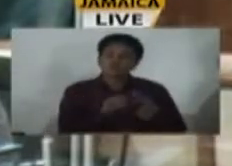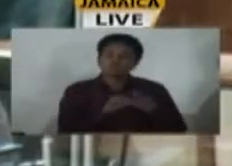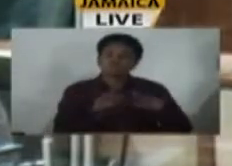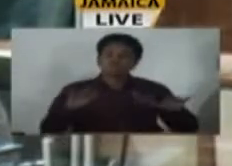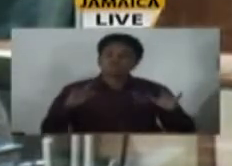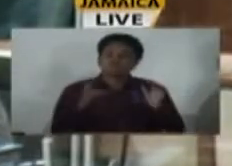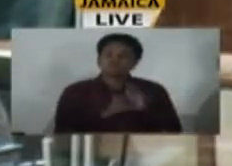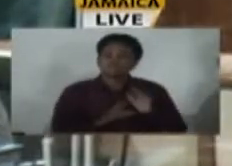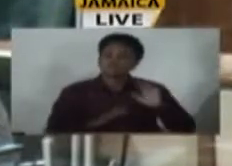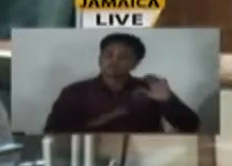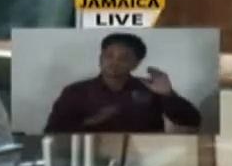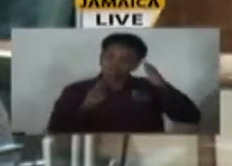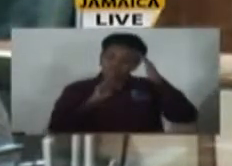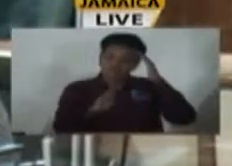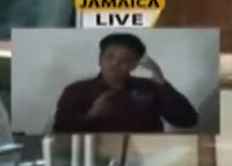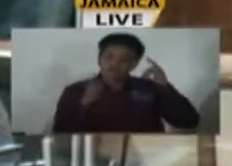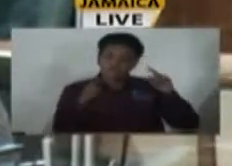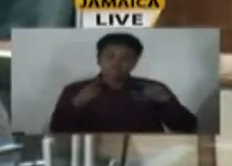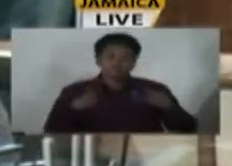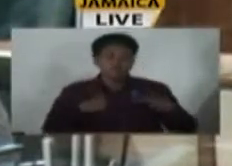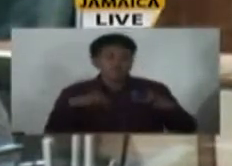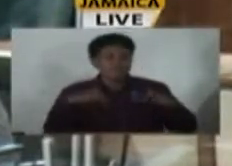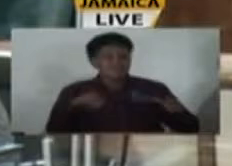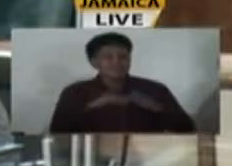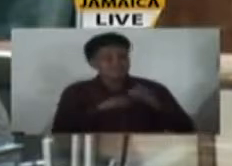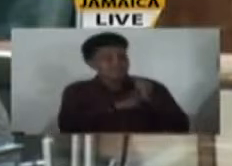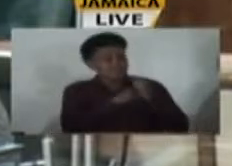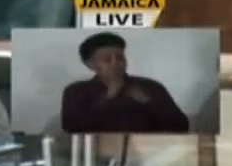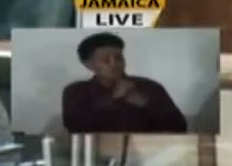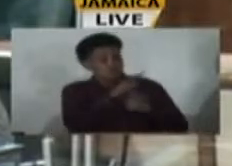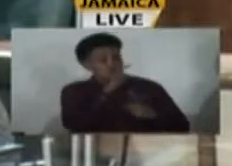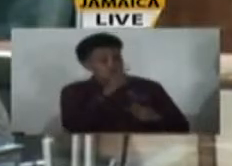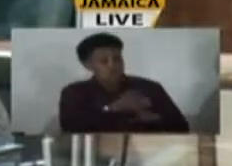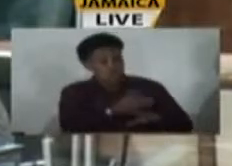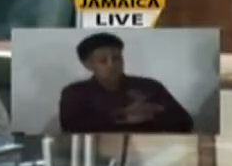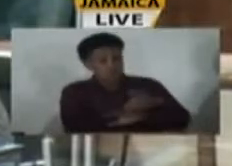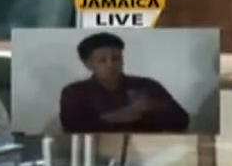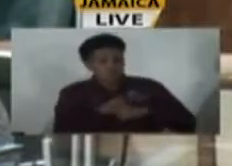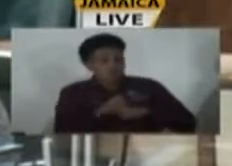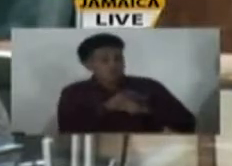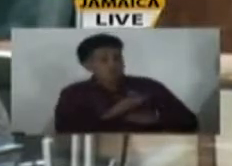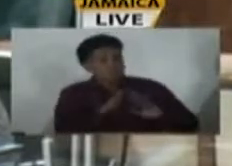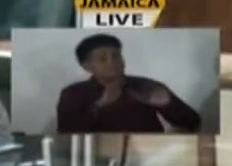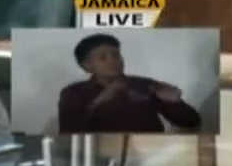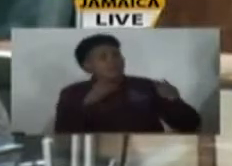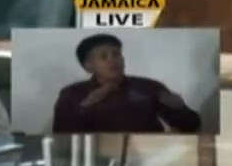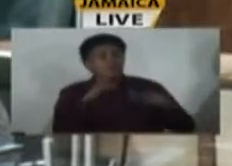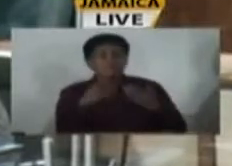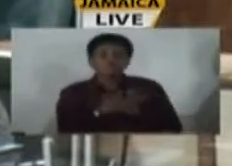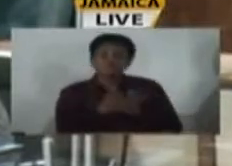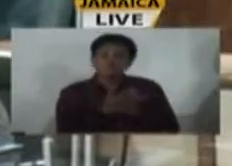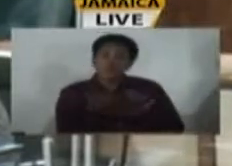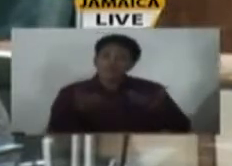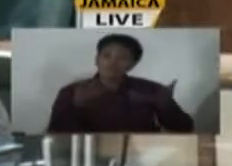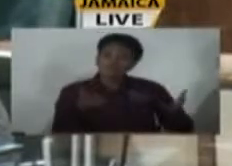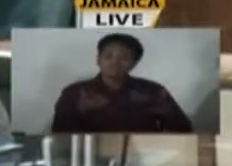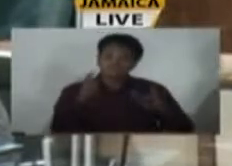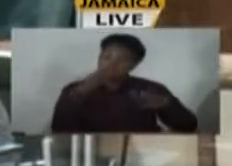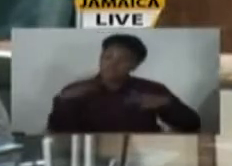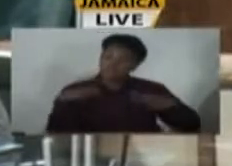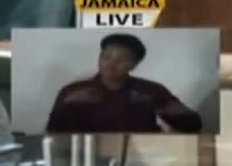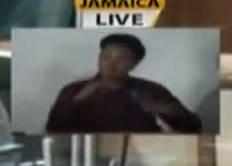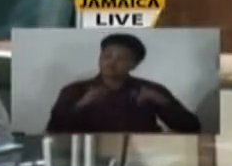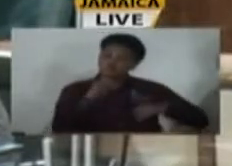term. Madam Speaker, we're investing in infrastructure to improve our productivity of new and existing investments, which will